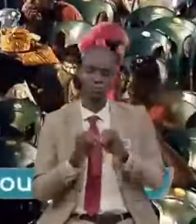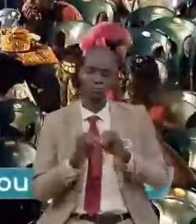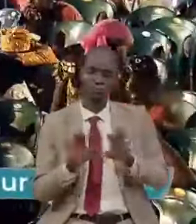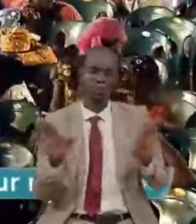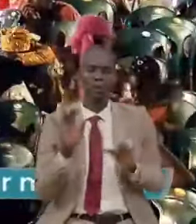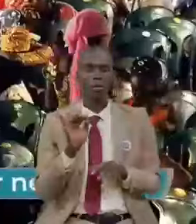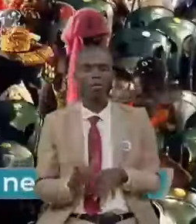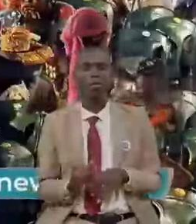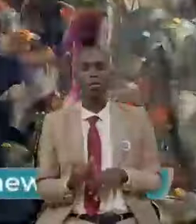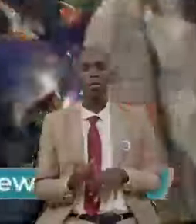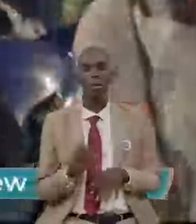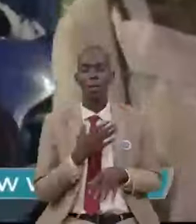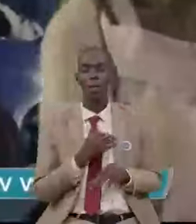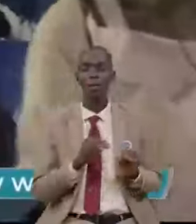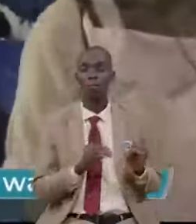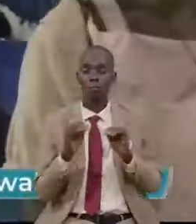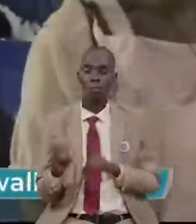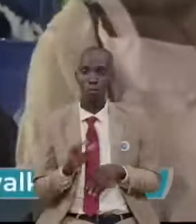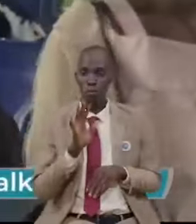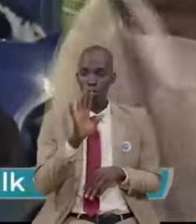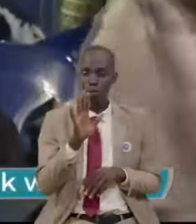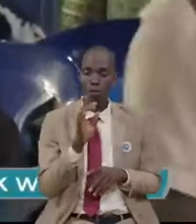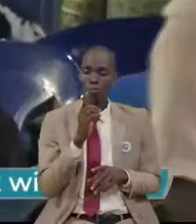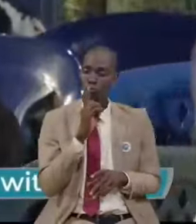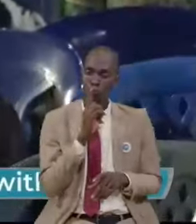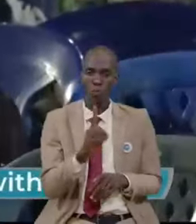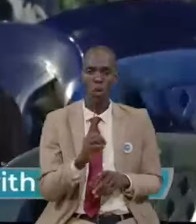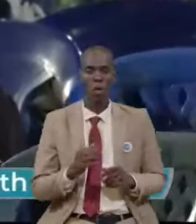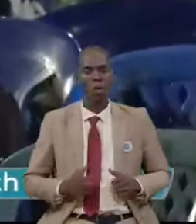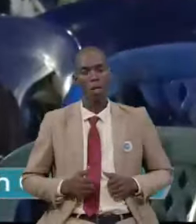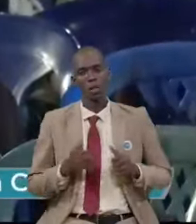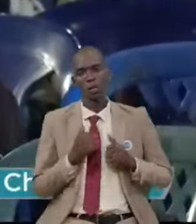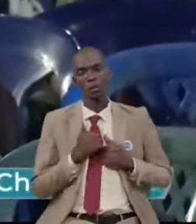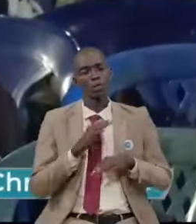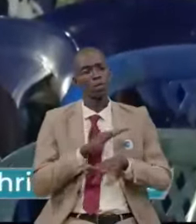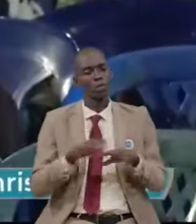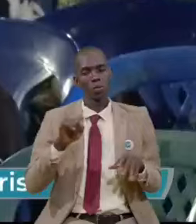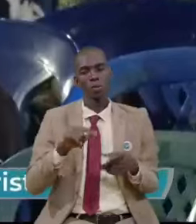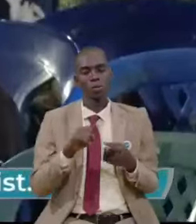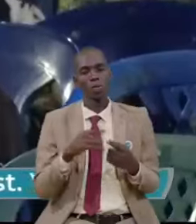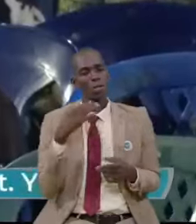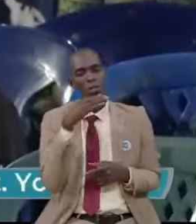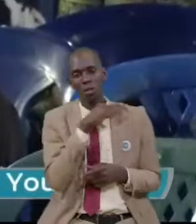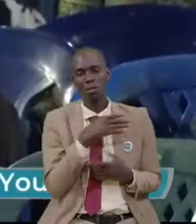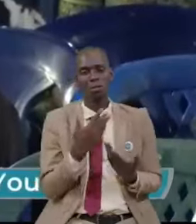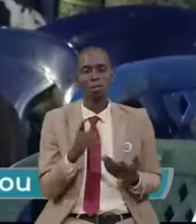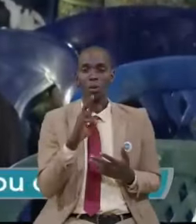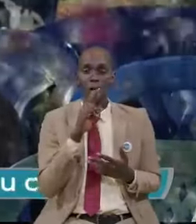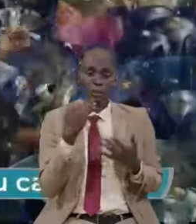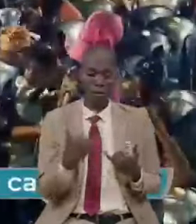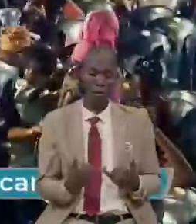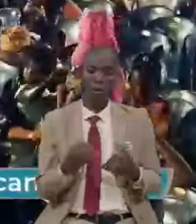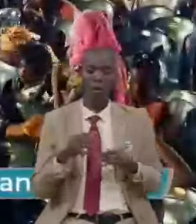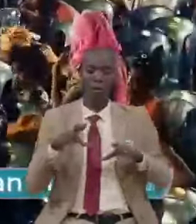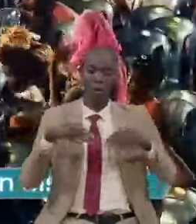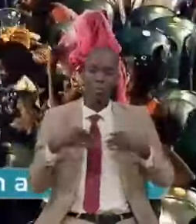address. Now that by the grace of God, you have been made a new creature, notable miracle of salvation have